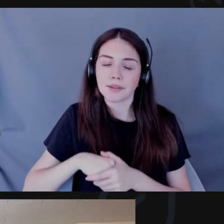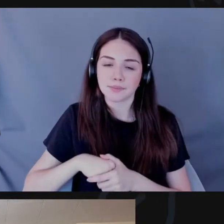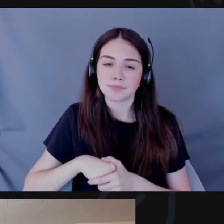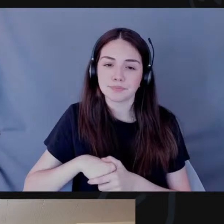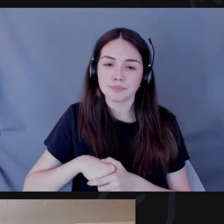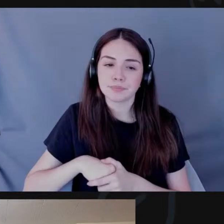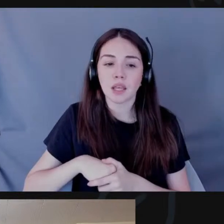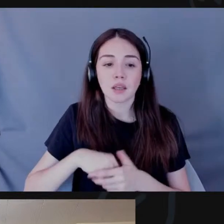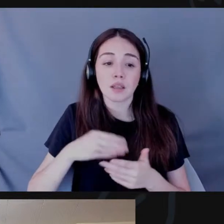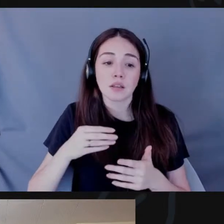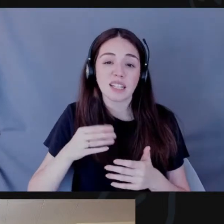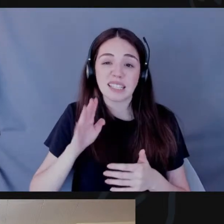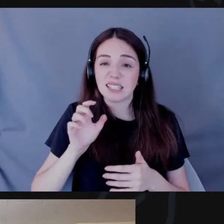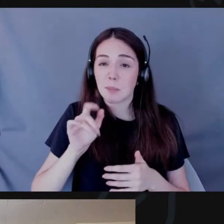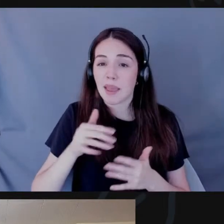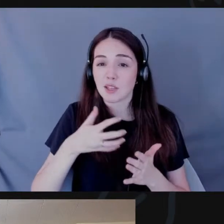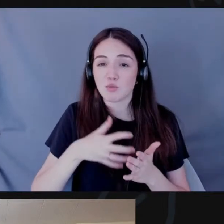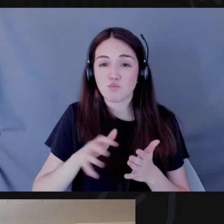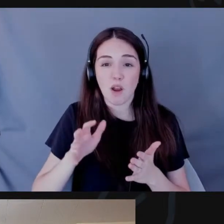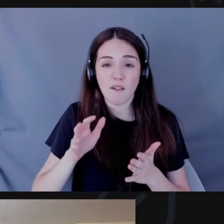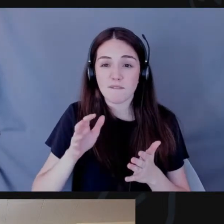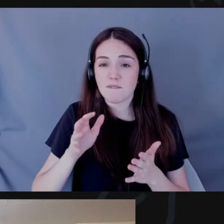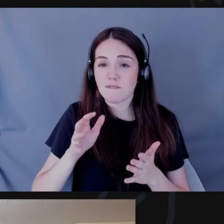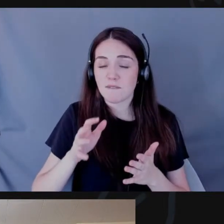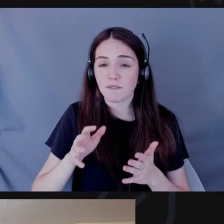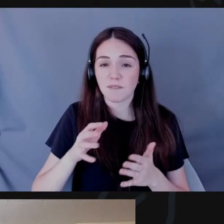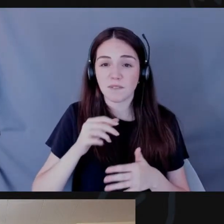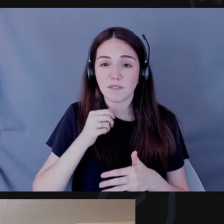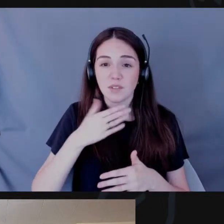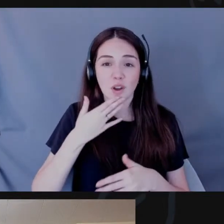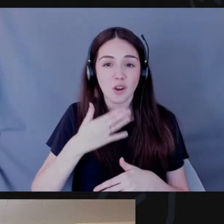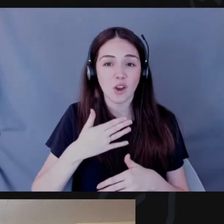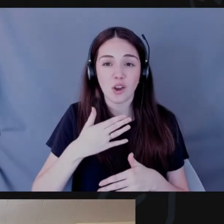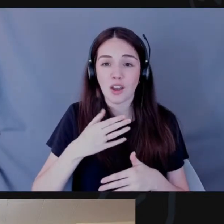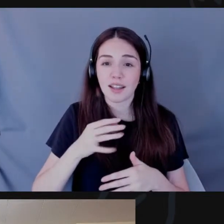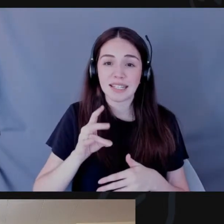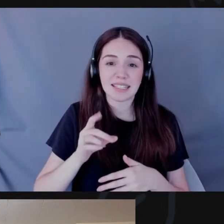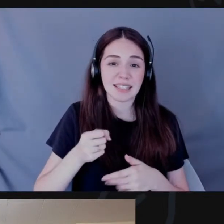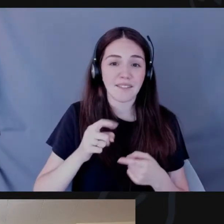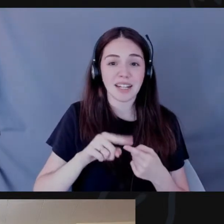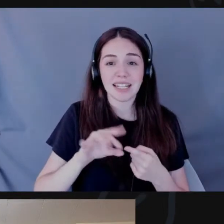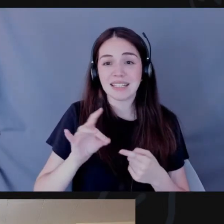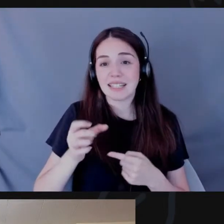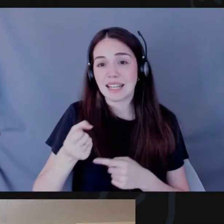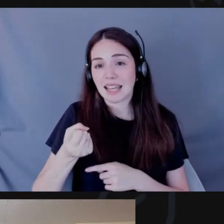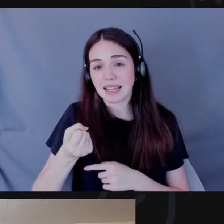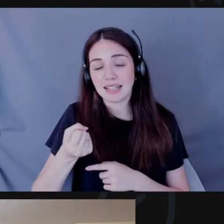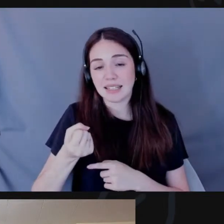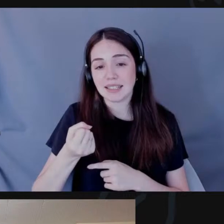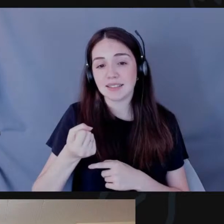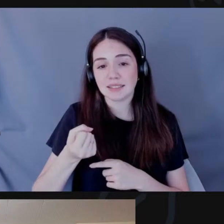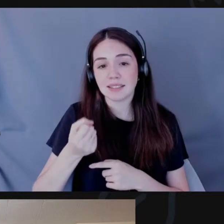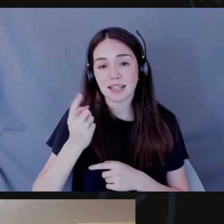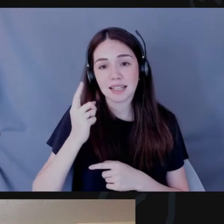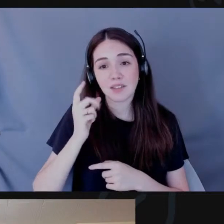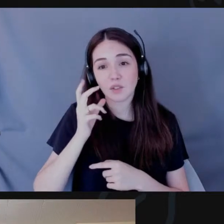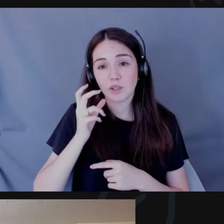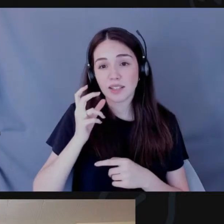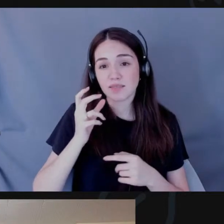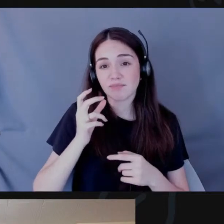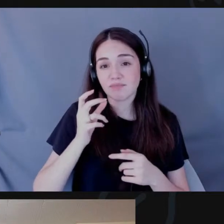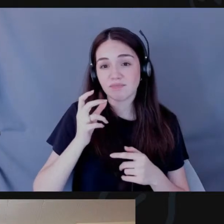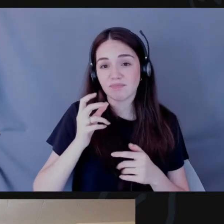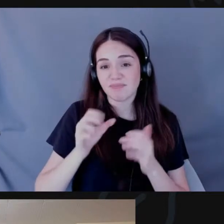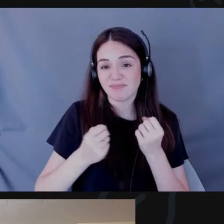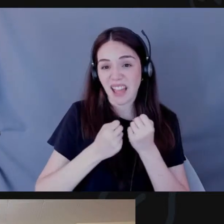bay is in rough shape going through the 70s and into the 80s, and I think if you listen to advocates today, it's still in pretty